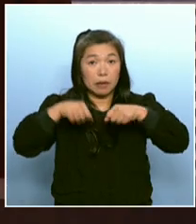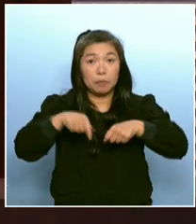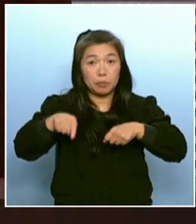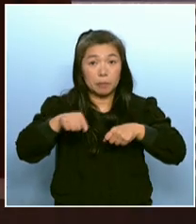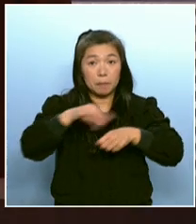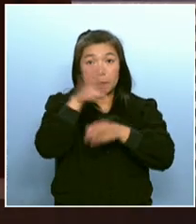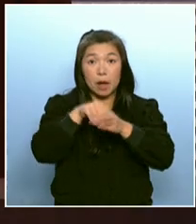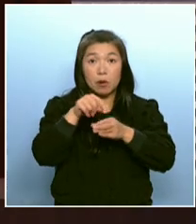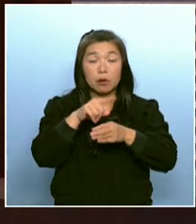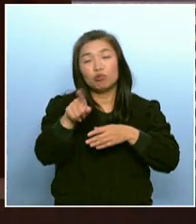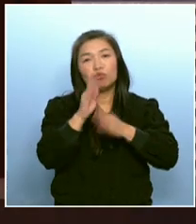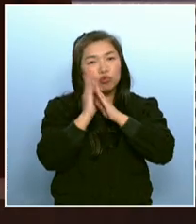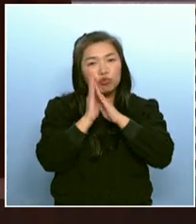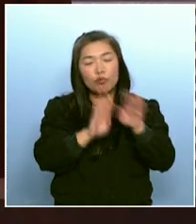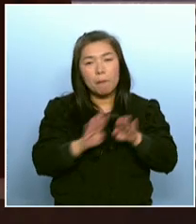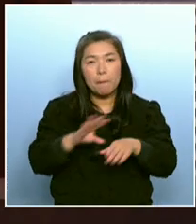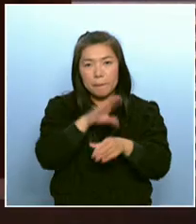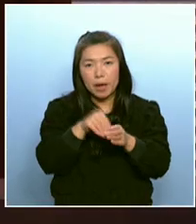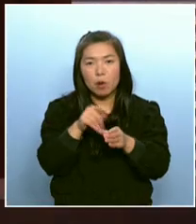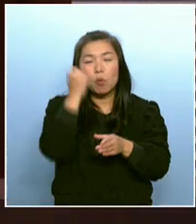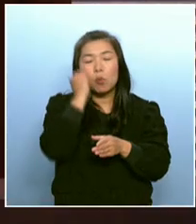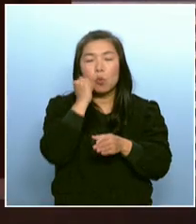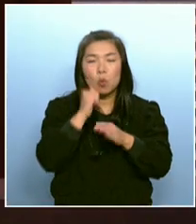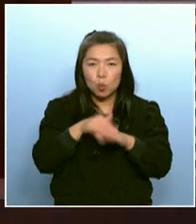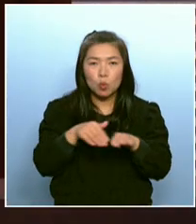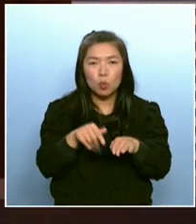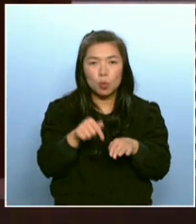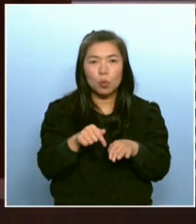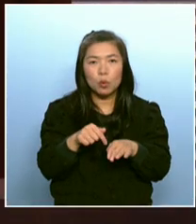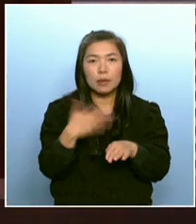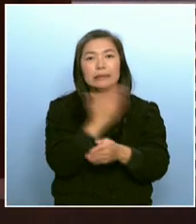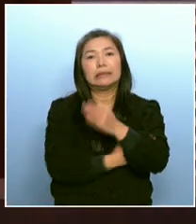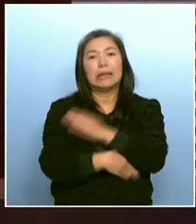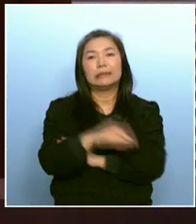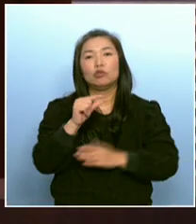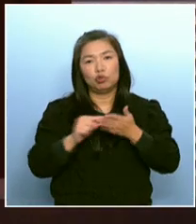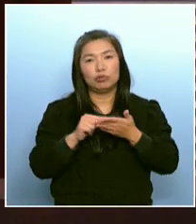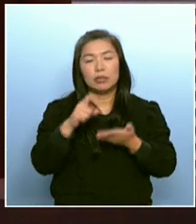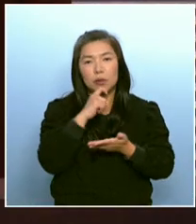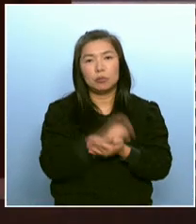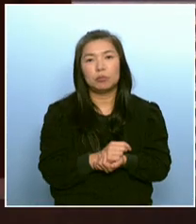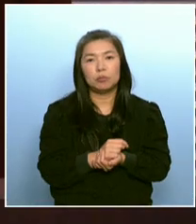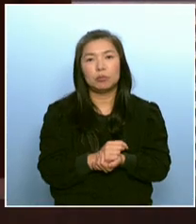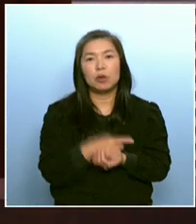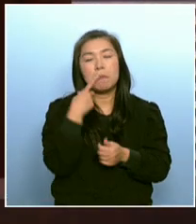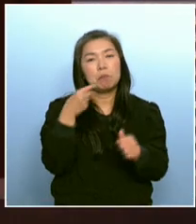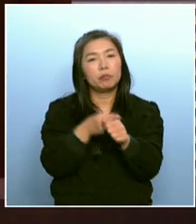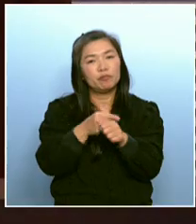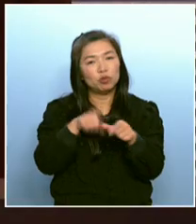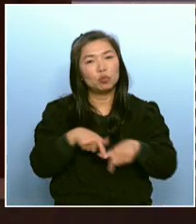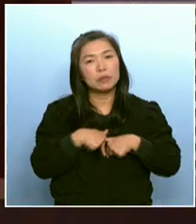2,250 housing units, and we will introduce residential care services for the elderly people as well as people